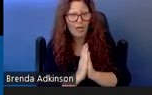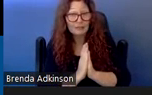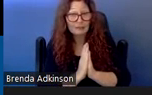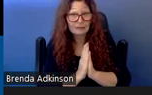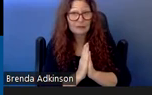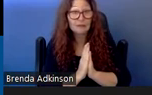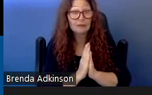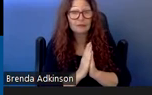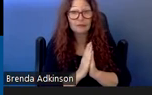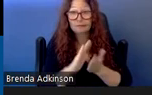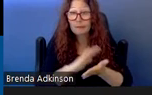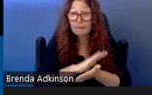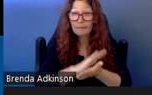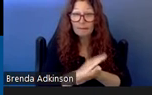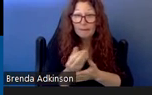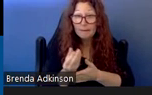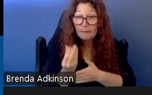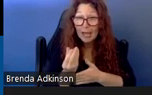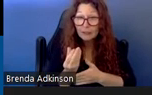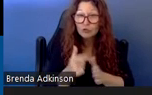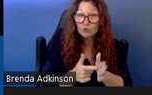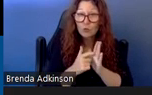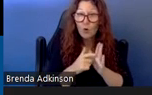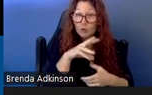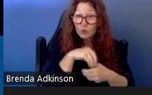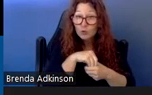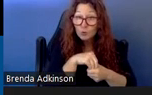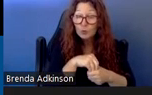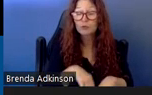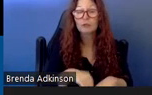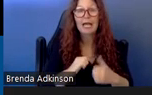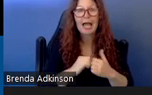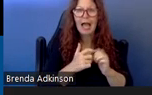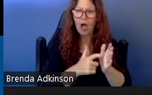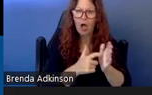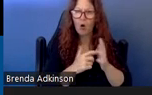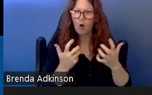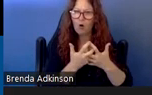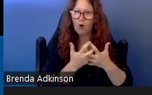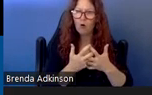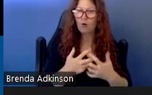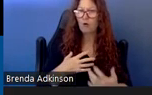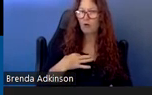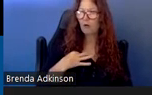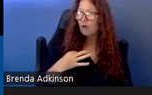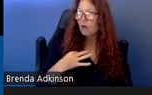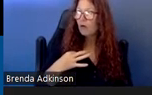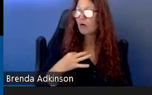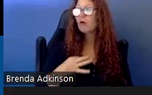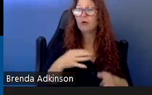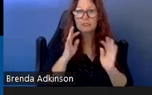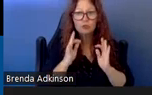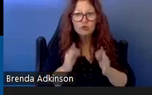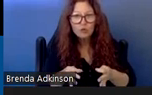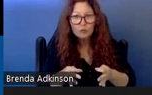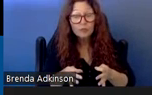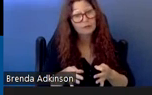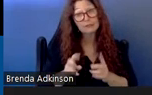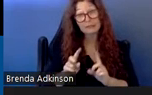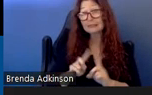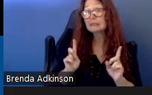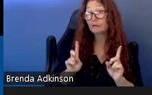to contain, how eligibility is determined, because that is different than public